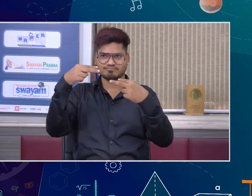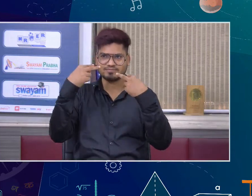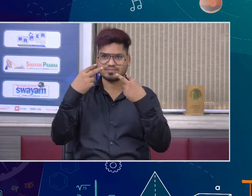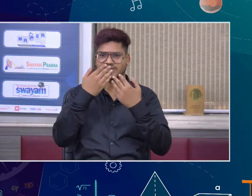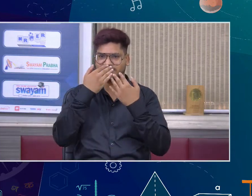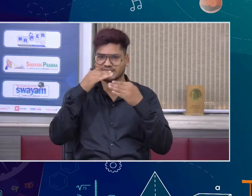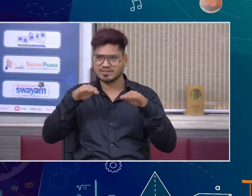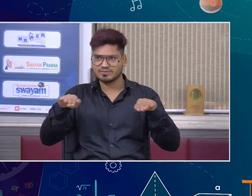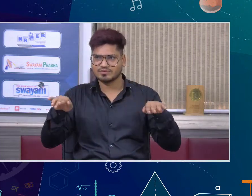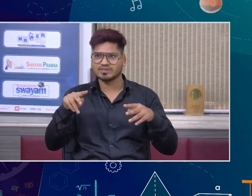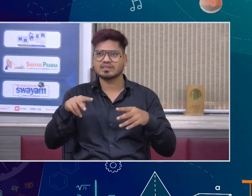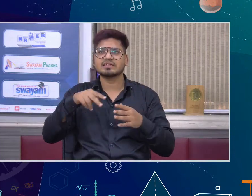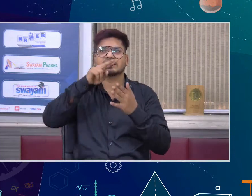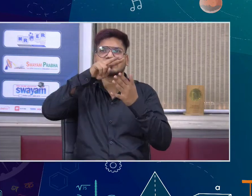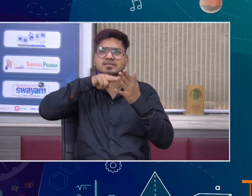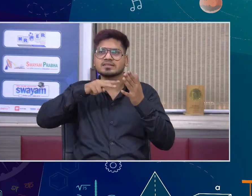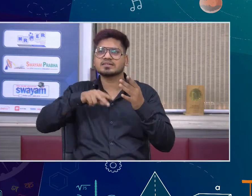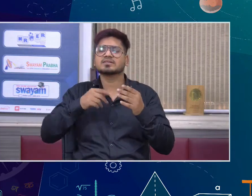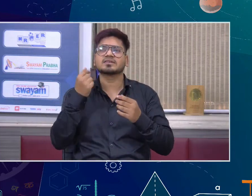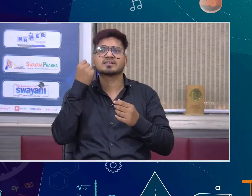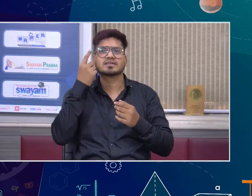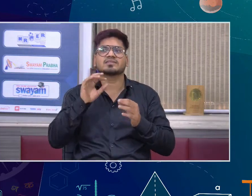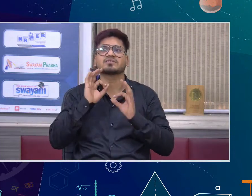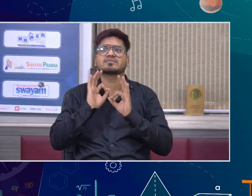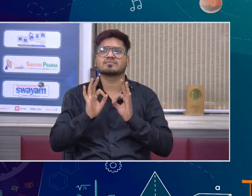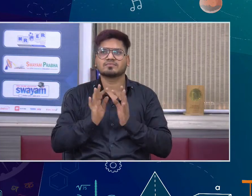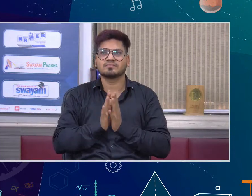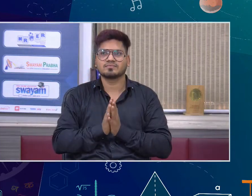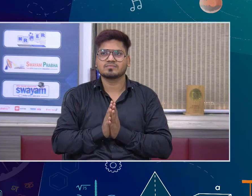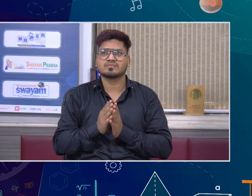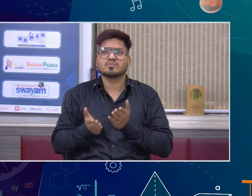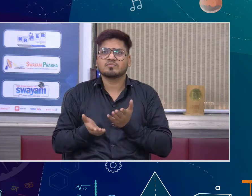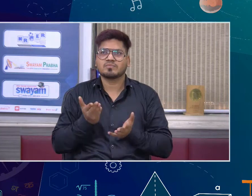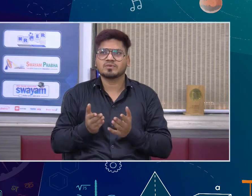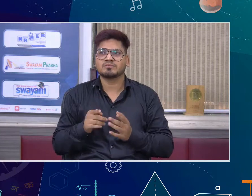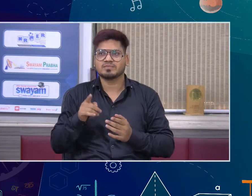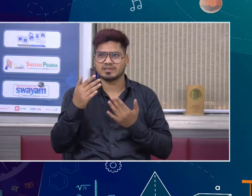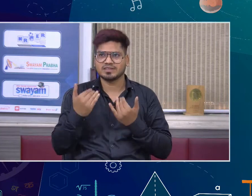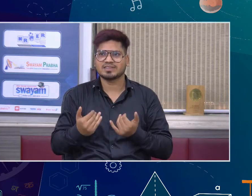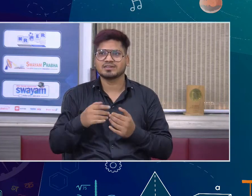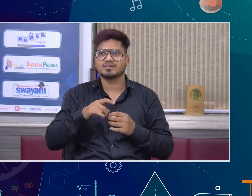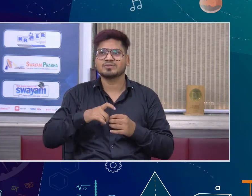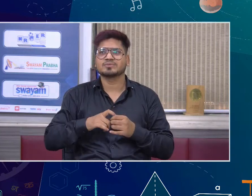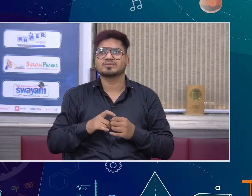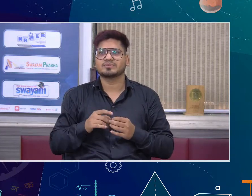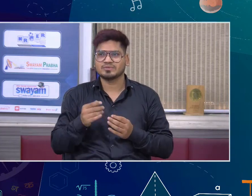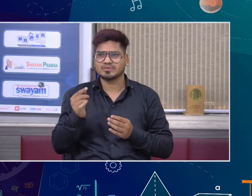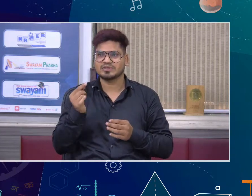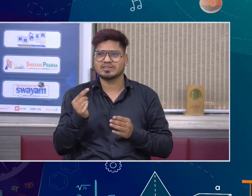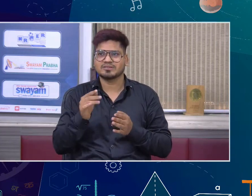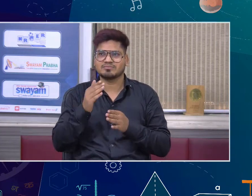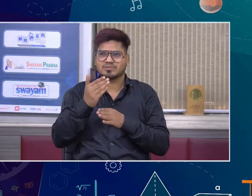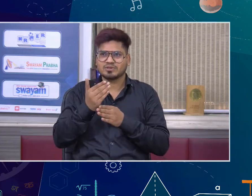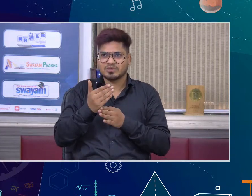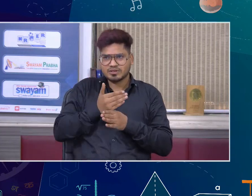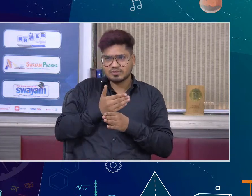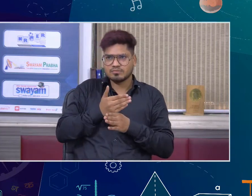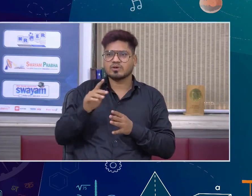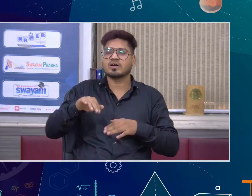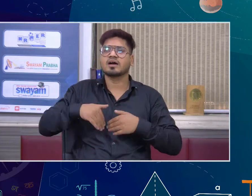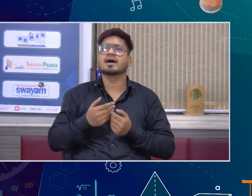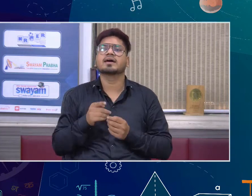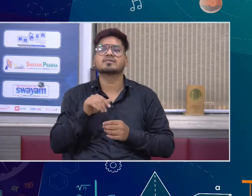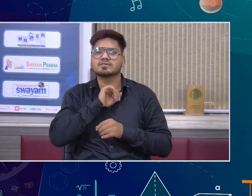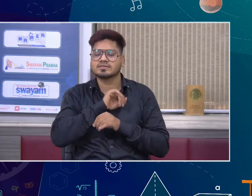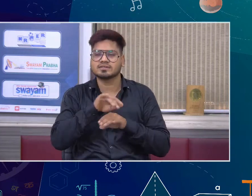they have read this story. So, we hardly have any time left, so let's go to the homework. Would you like